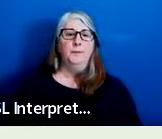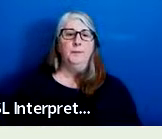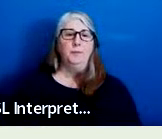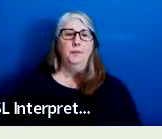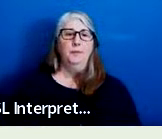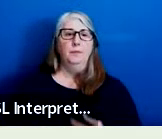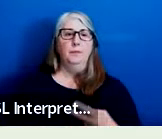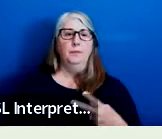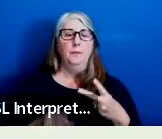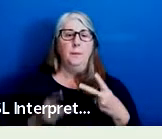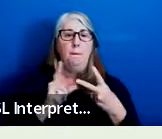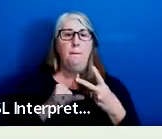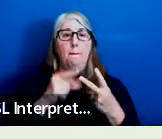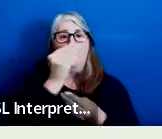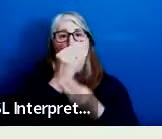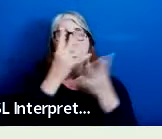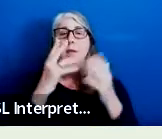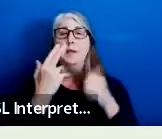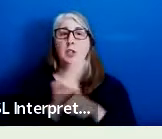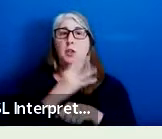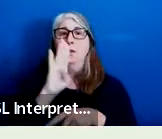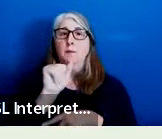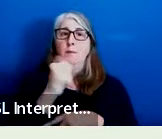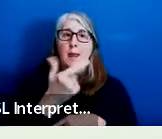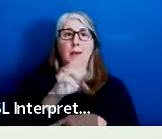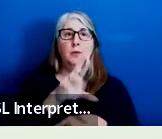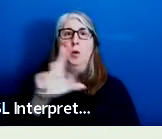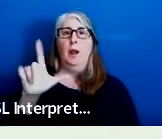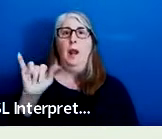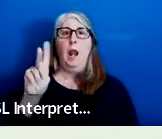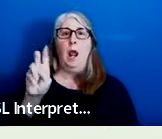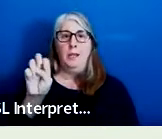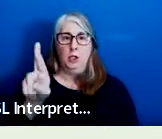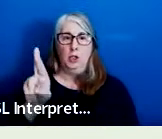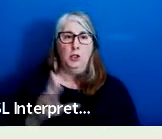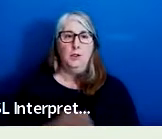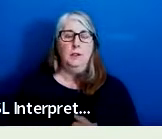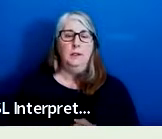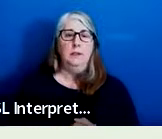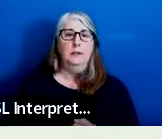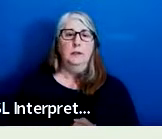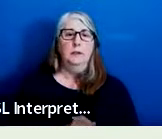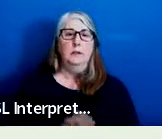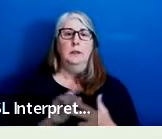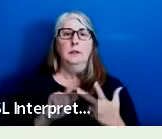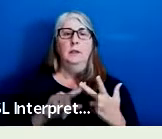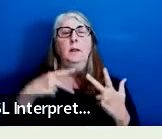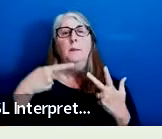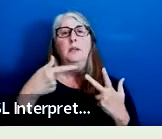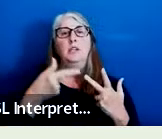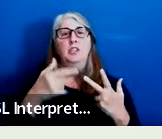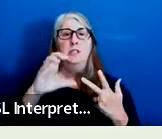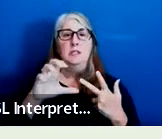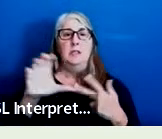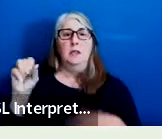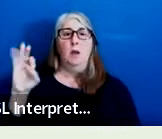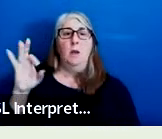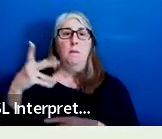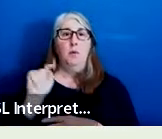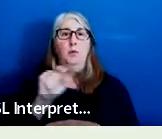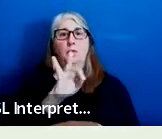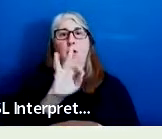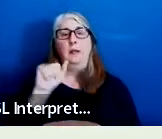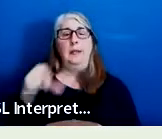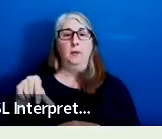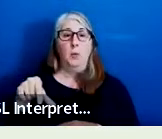There's information about using bags or liners. The PGC Compost frequently asked